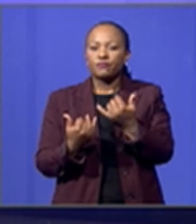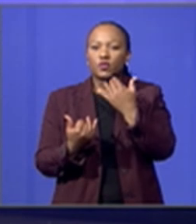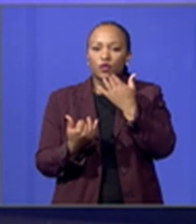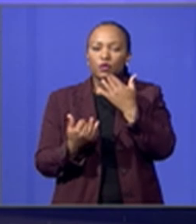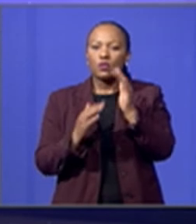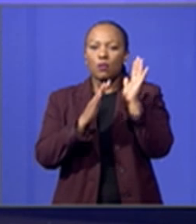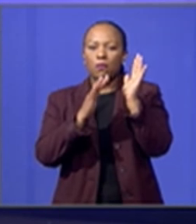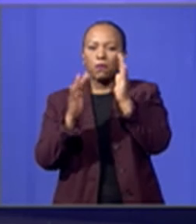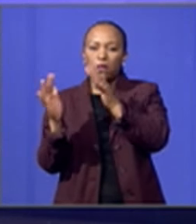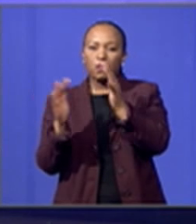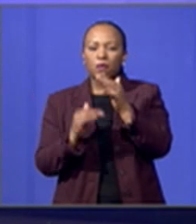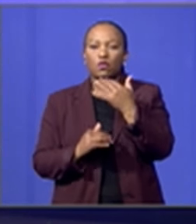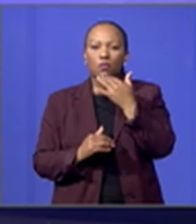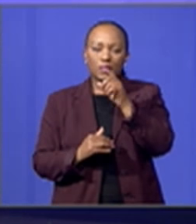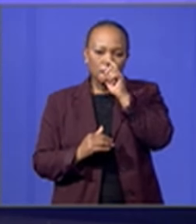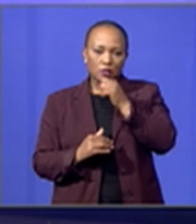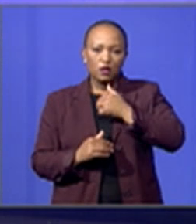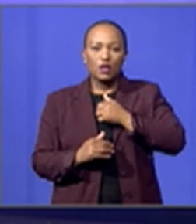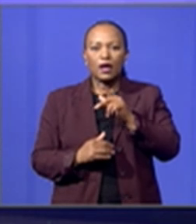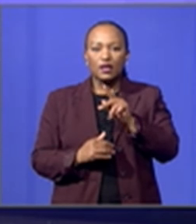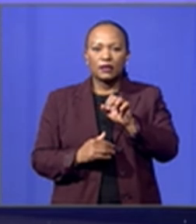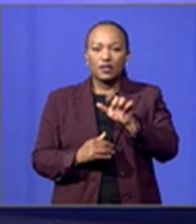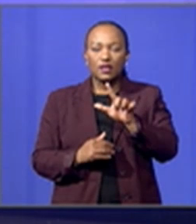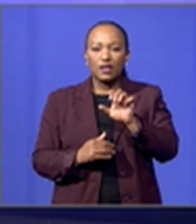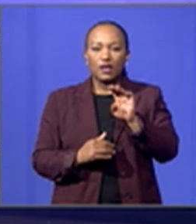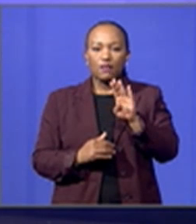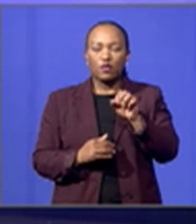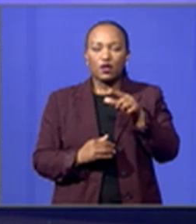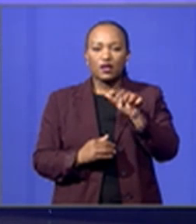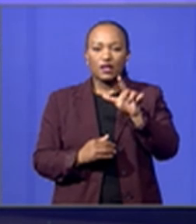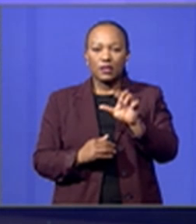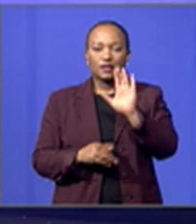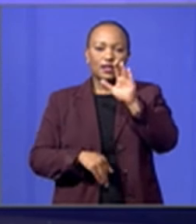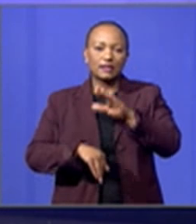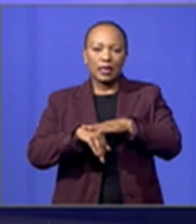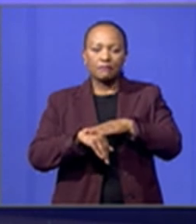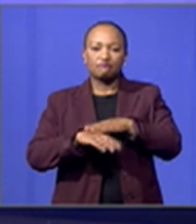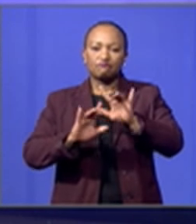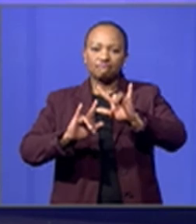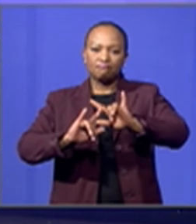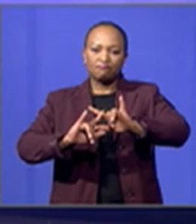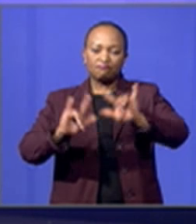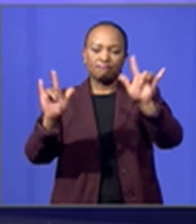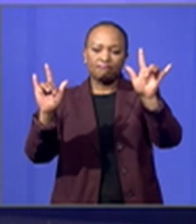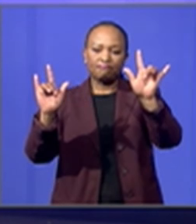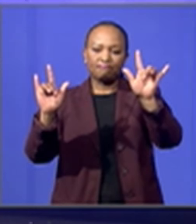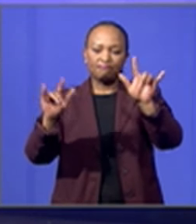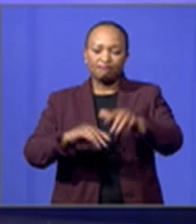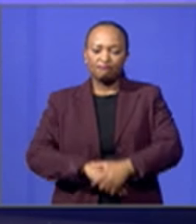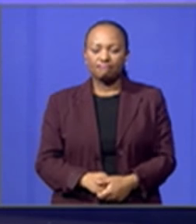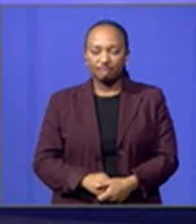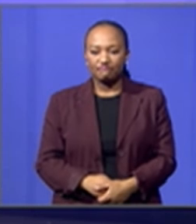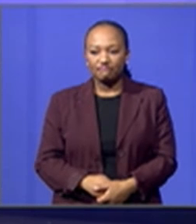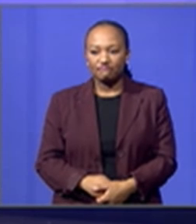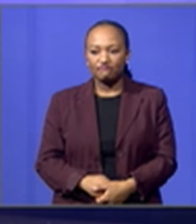ka ponelopele ya maemo a bosa le kgaitsedi ya motho ke Lebogile Kgaje go fitlha gape re kopana mo nakong e tlang. Phiri o rile ga